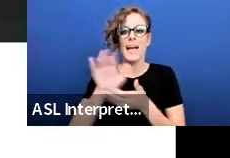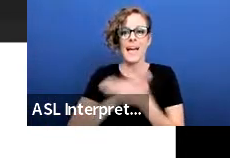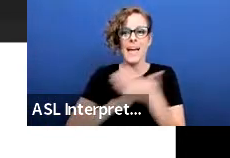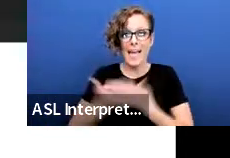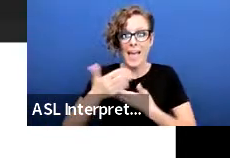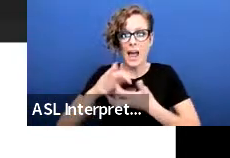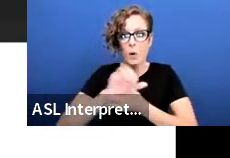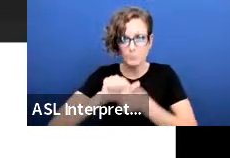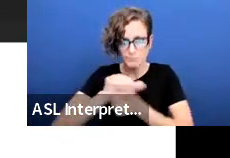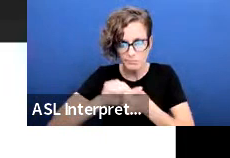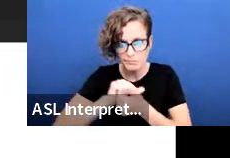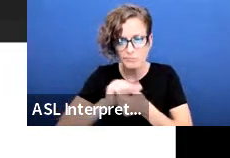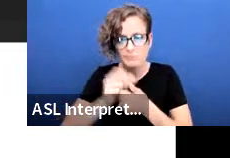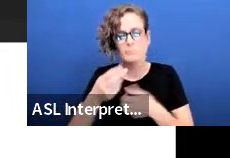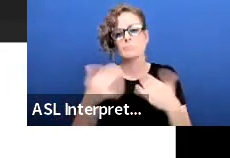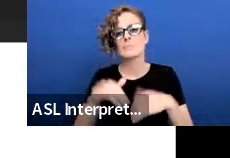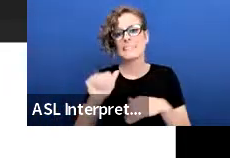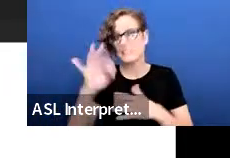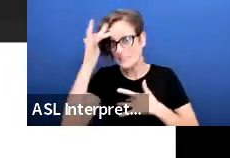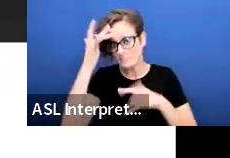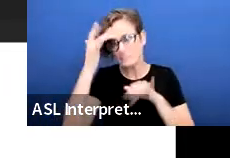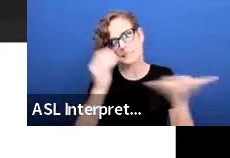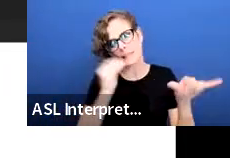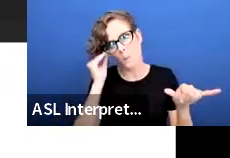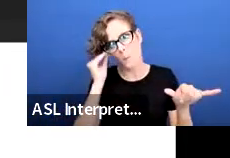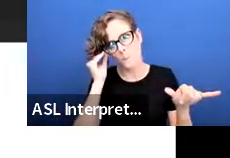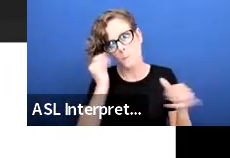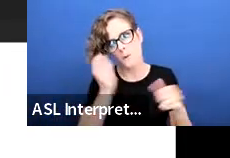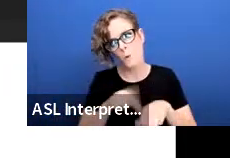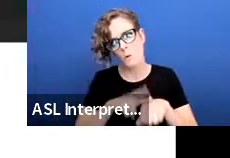and then the guidance